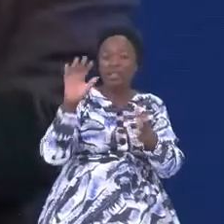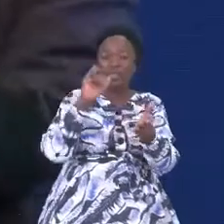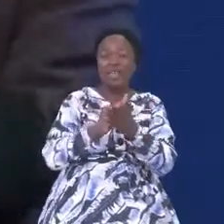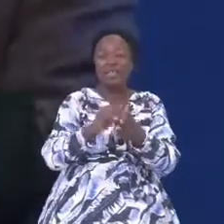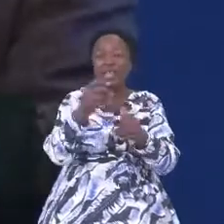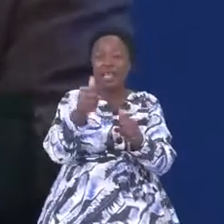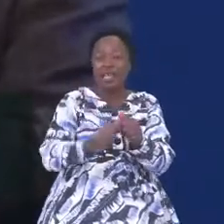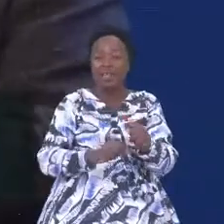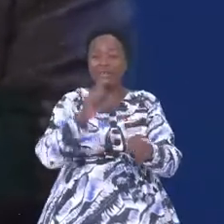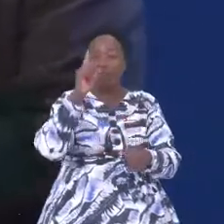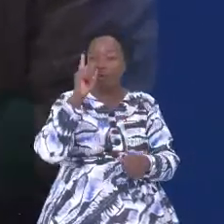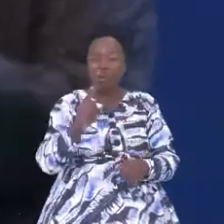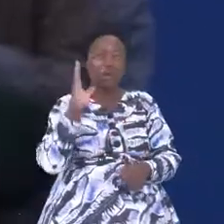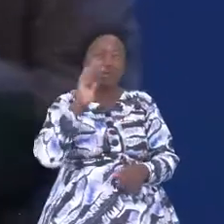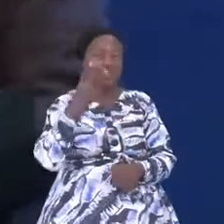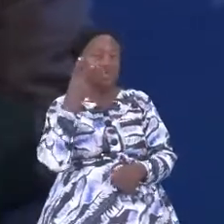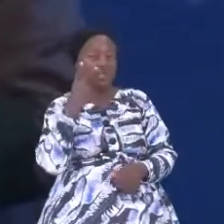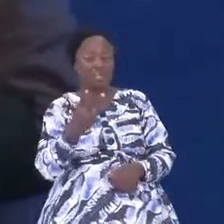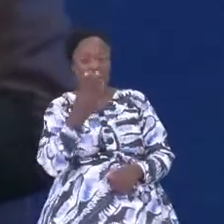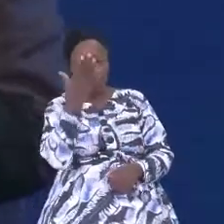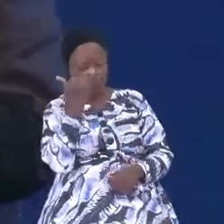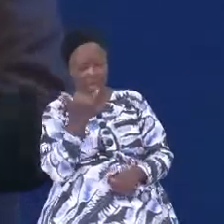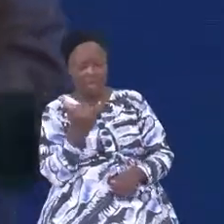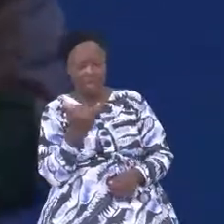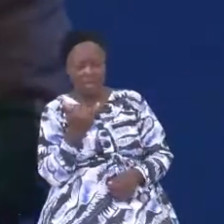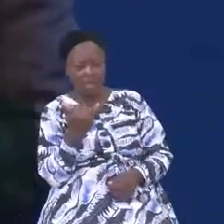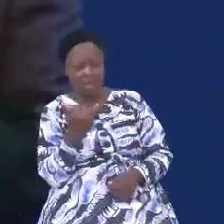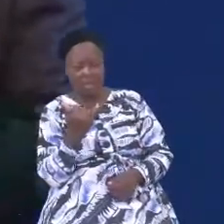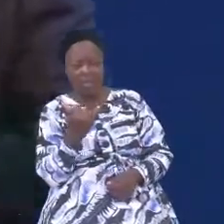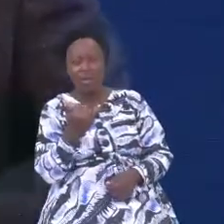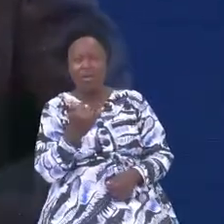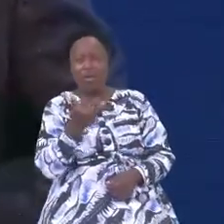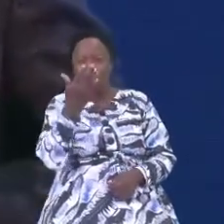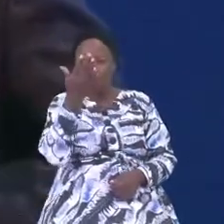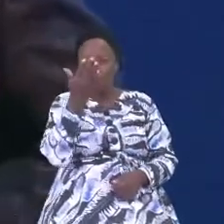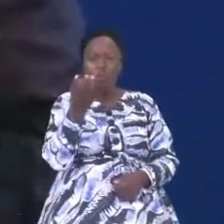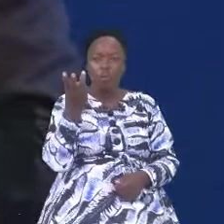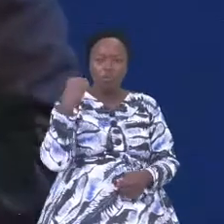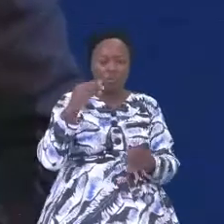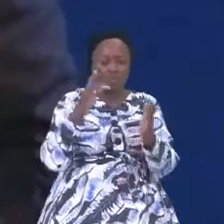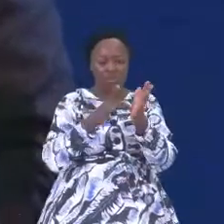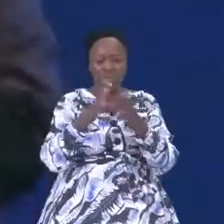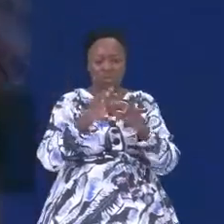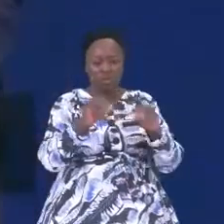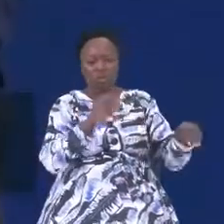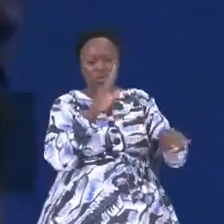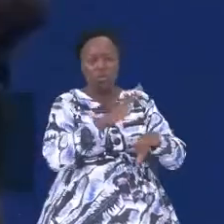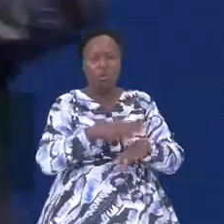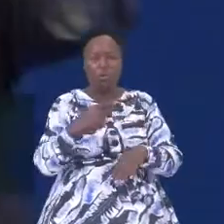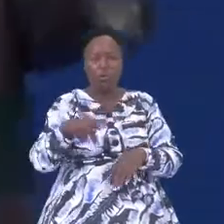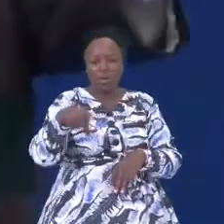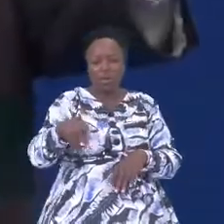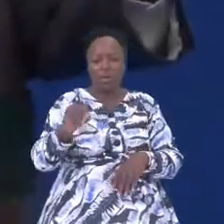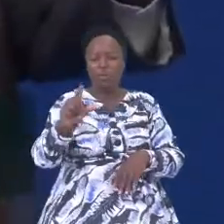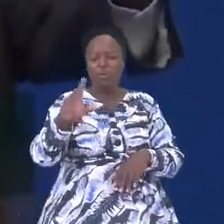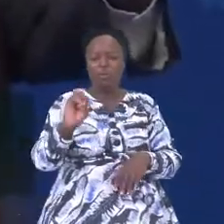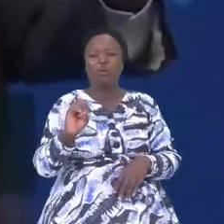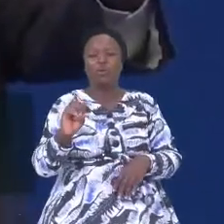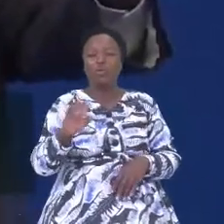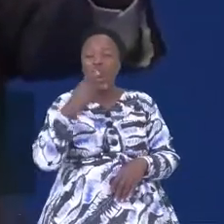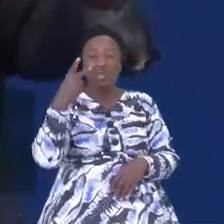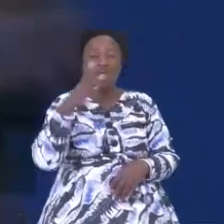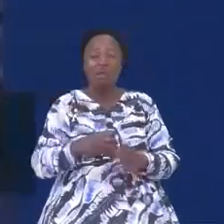everybody will see. Why was it put upon a pole? You see, they were in their